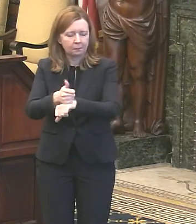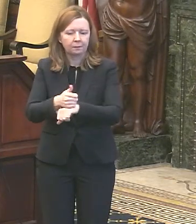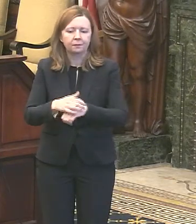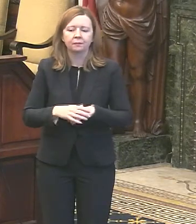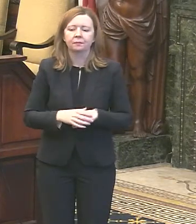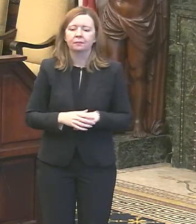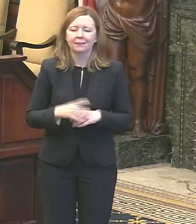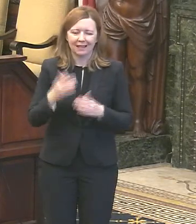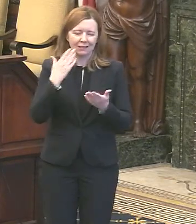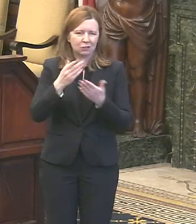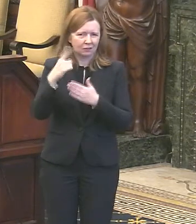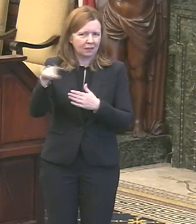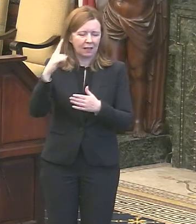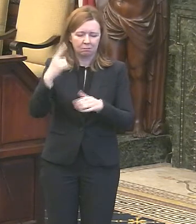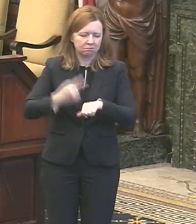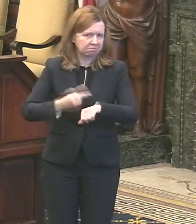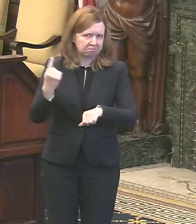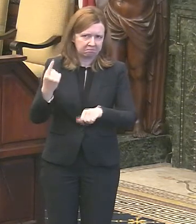than once to someone.